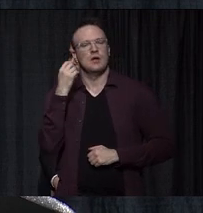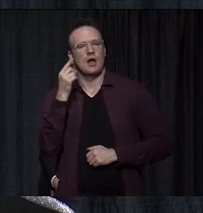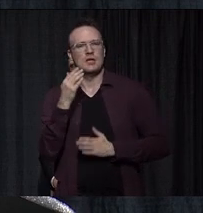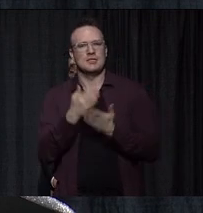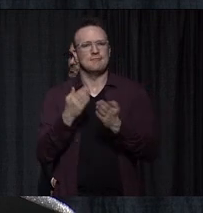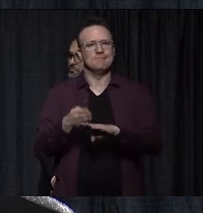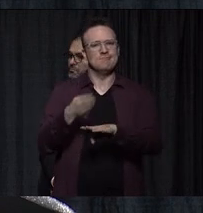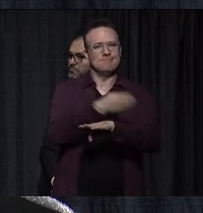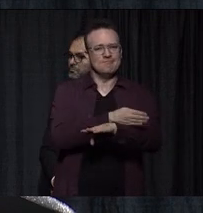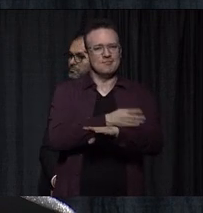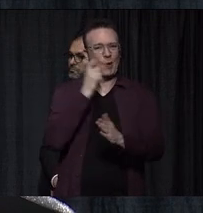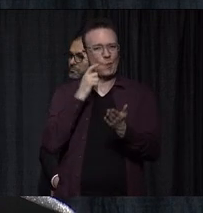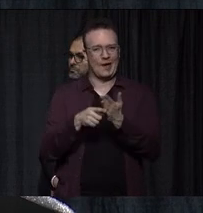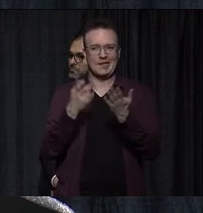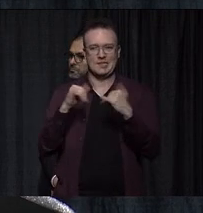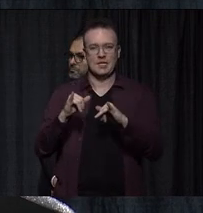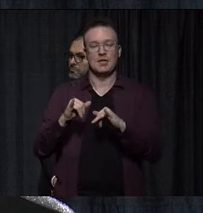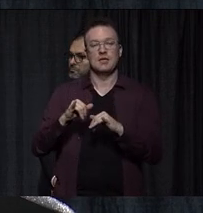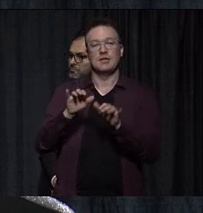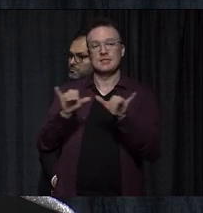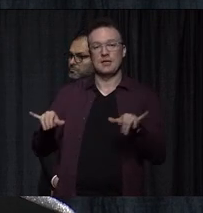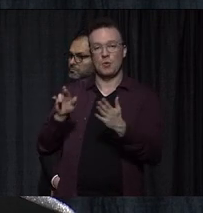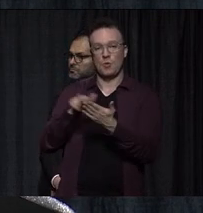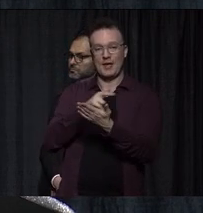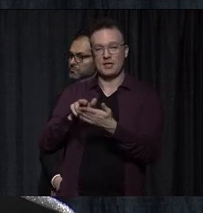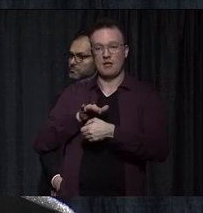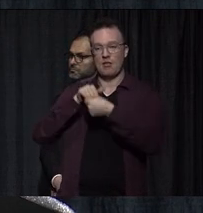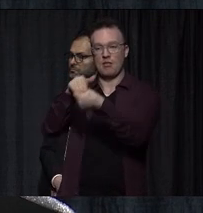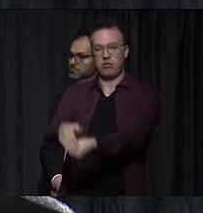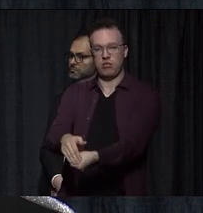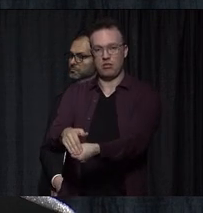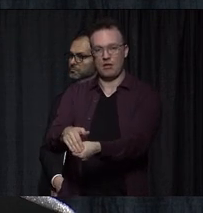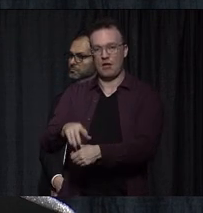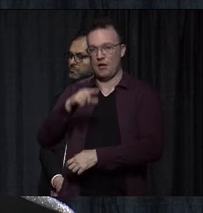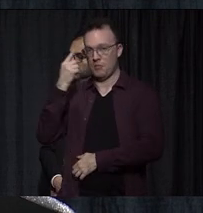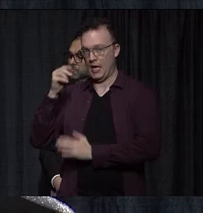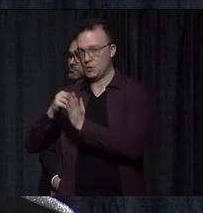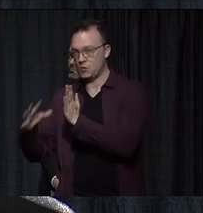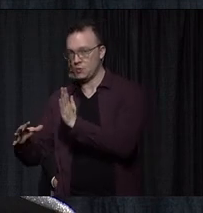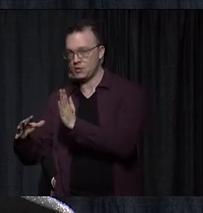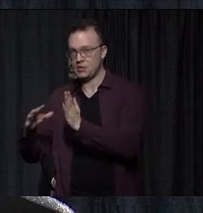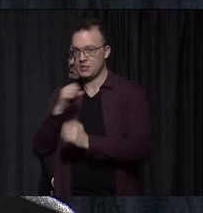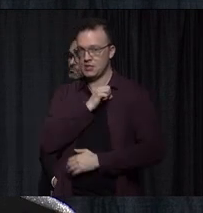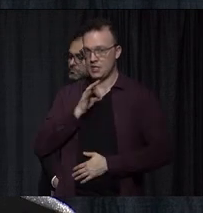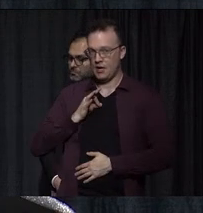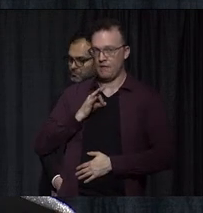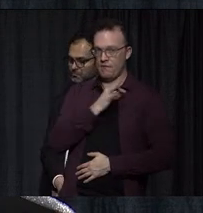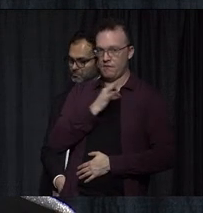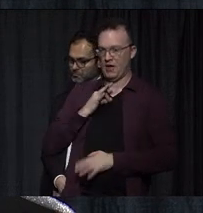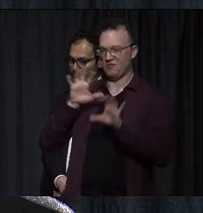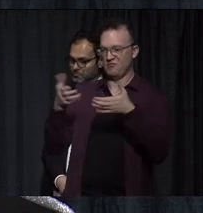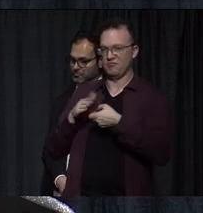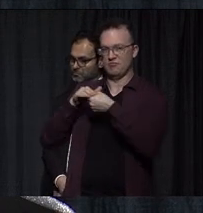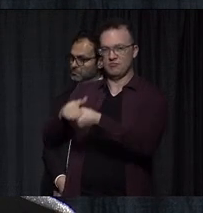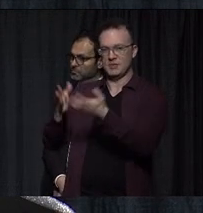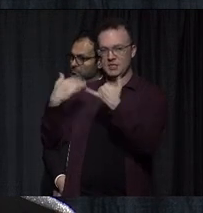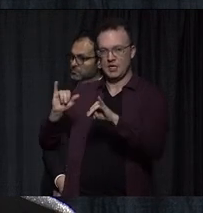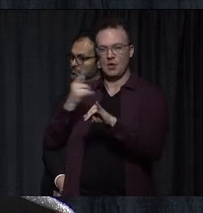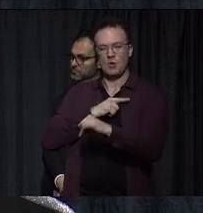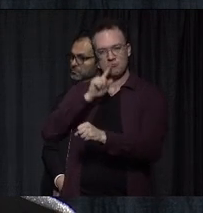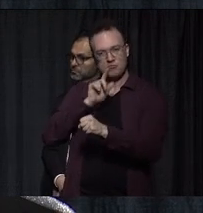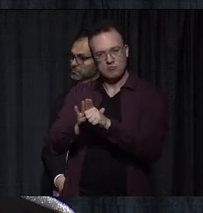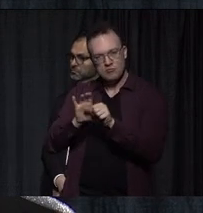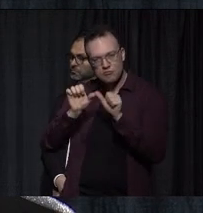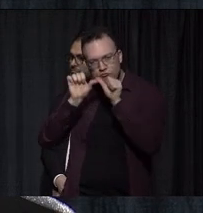systemic racism continues to exclude our Black students, our Black staff, and our Black faculty. So we are committed